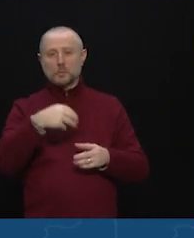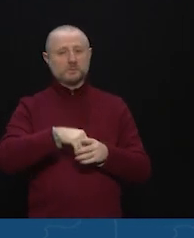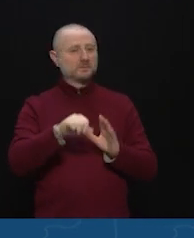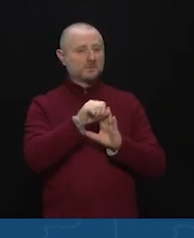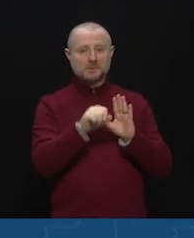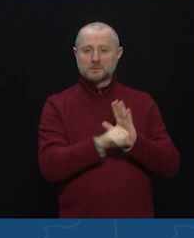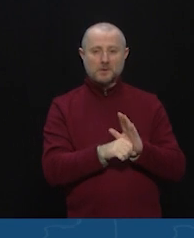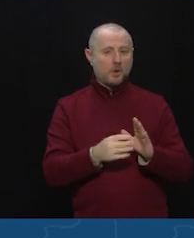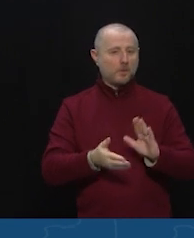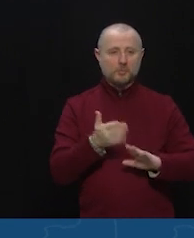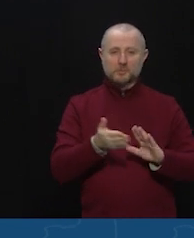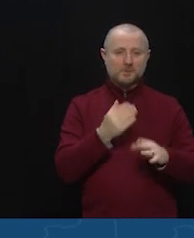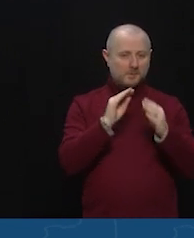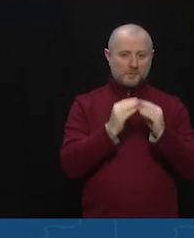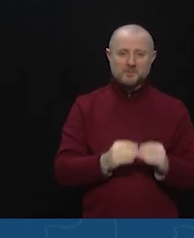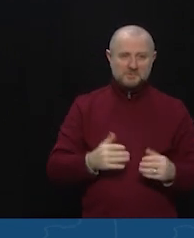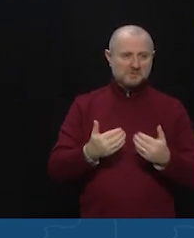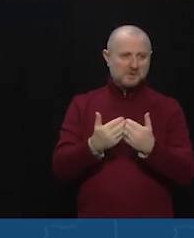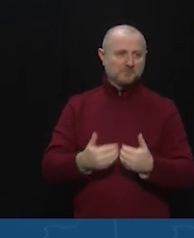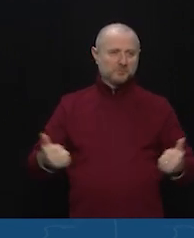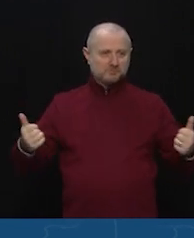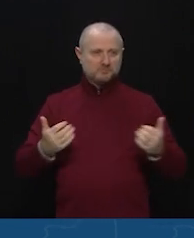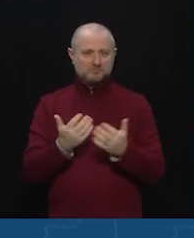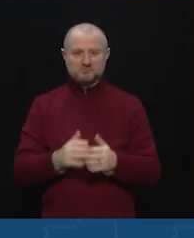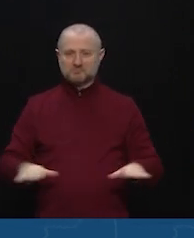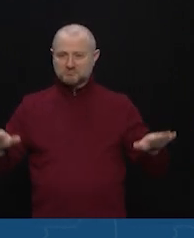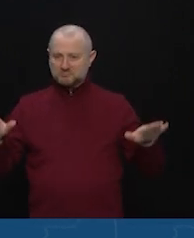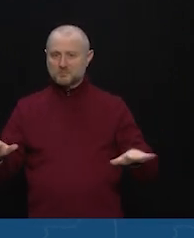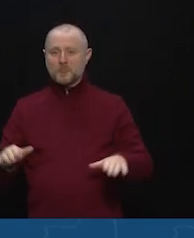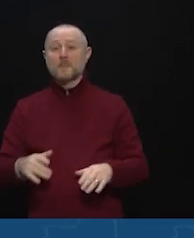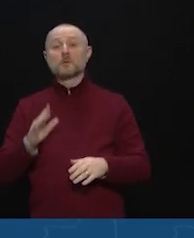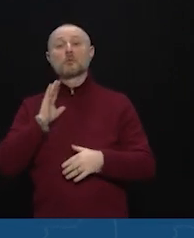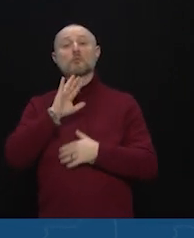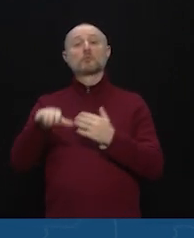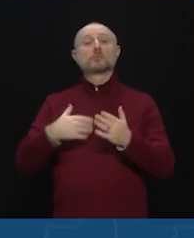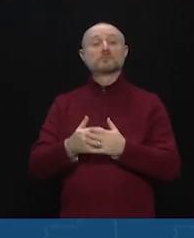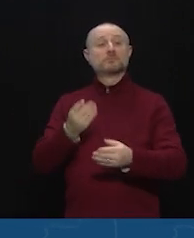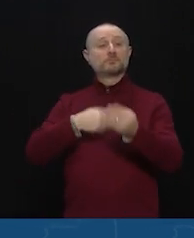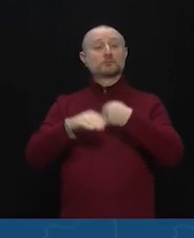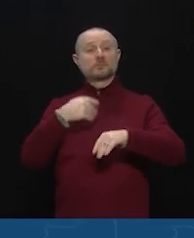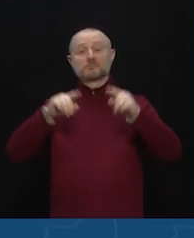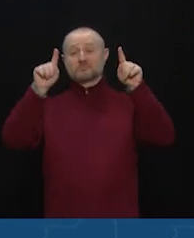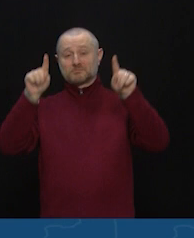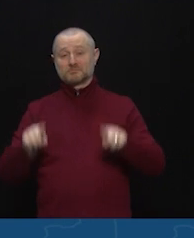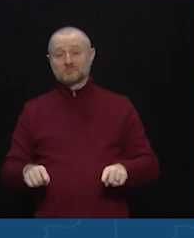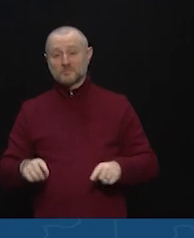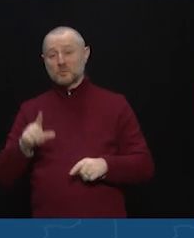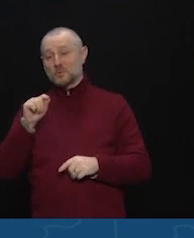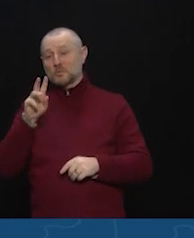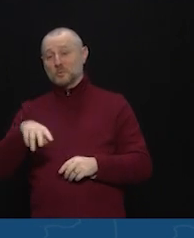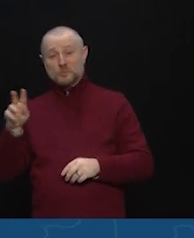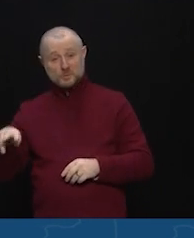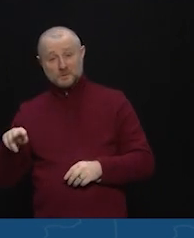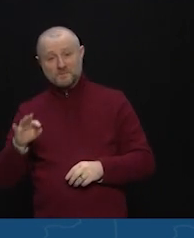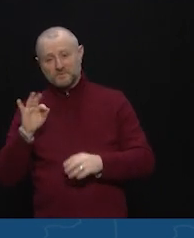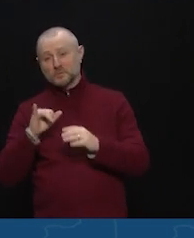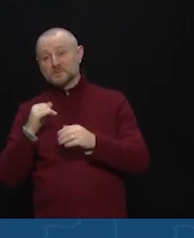numbers. So the all funds for 22, we project it's going to close this year